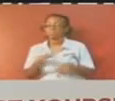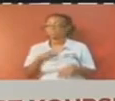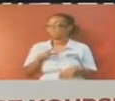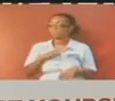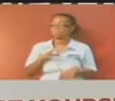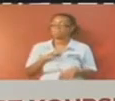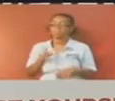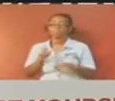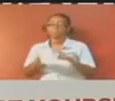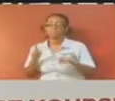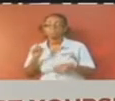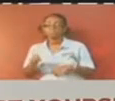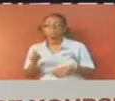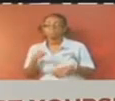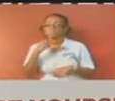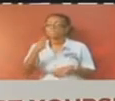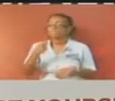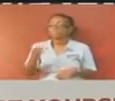wave,